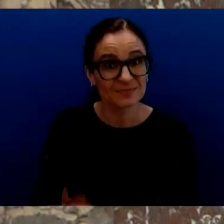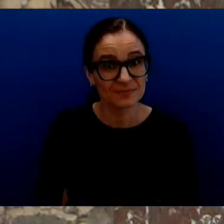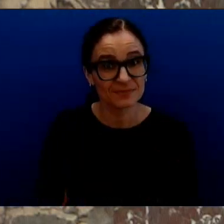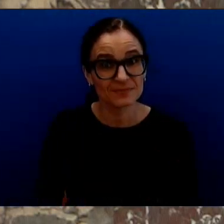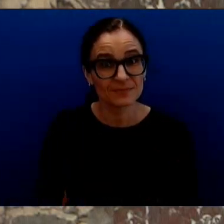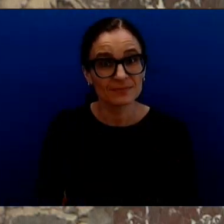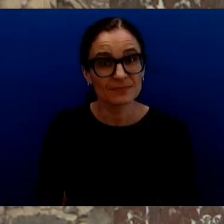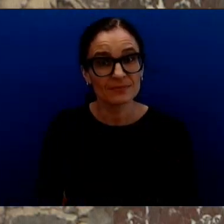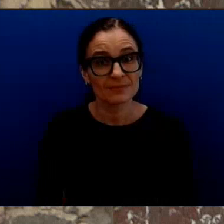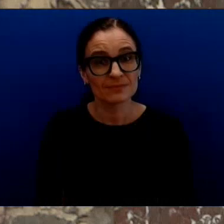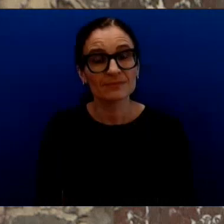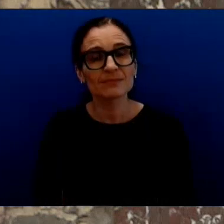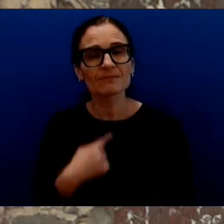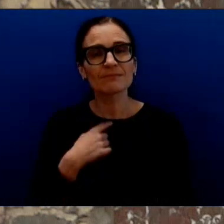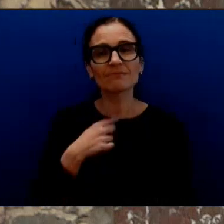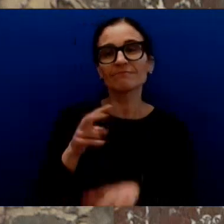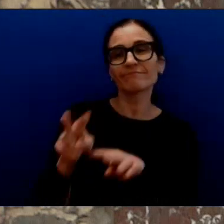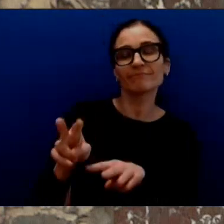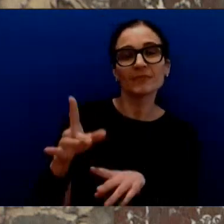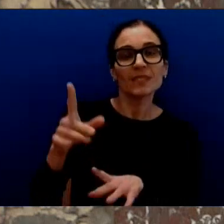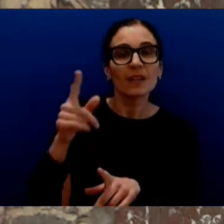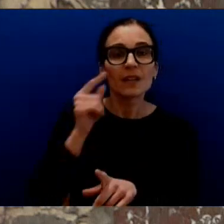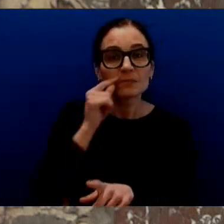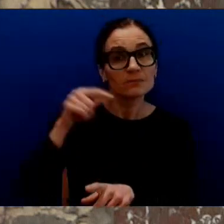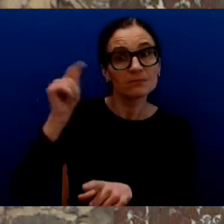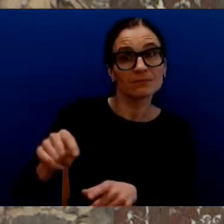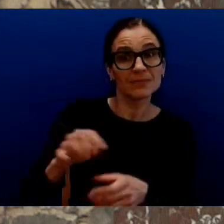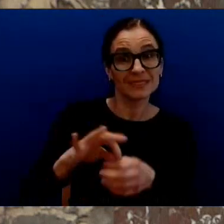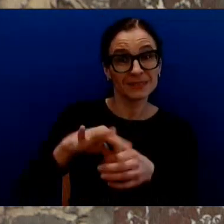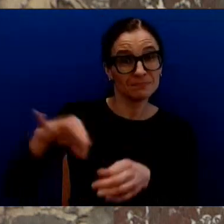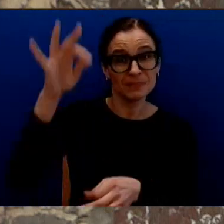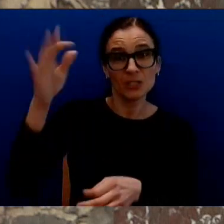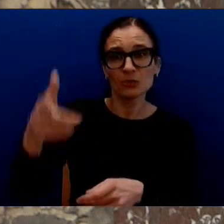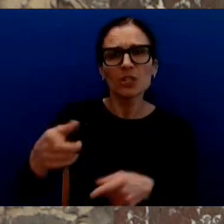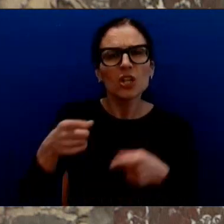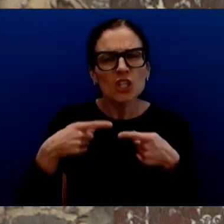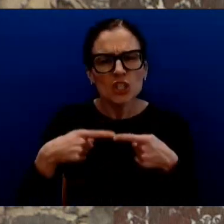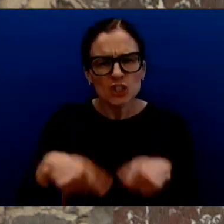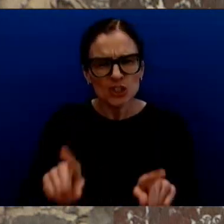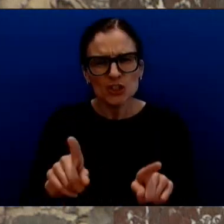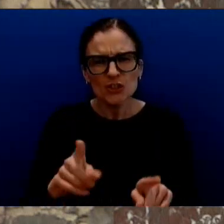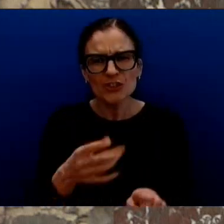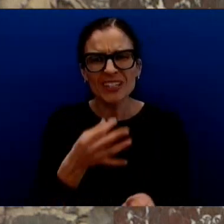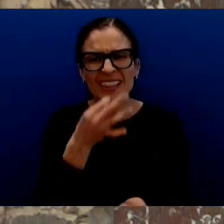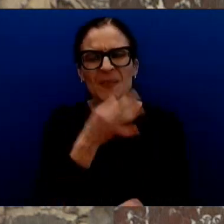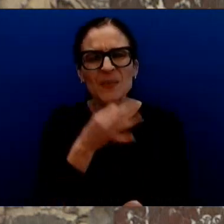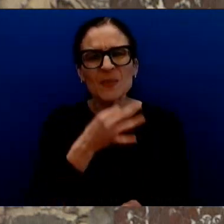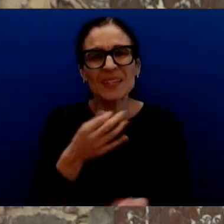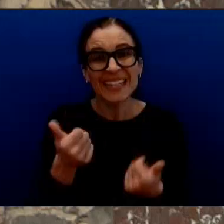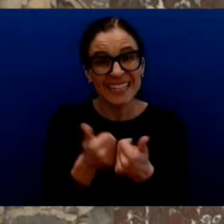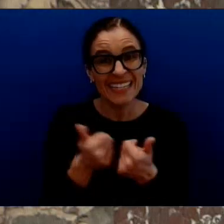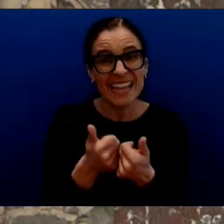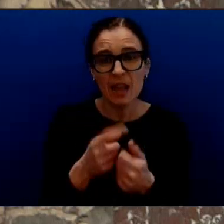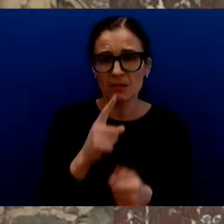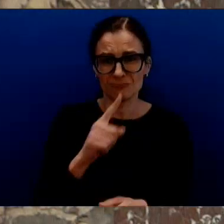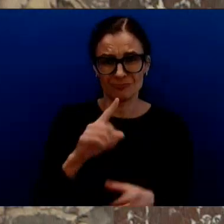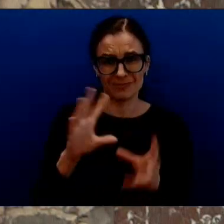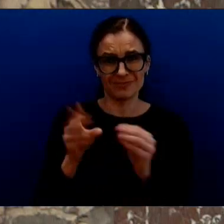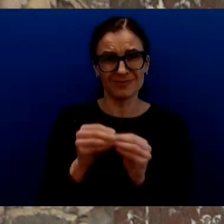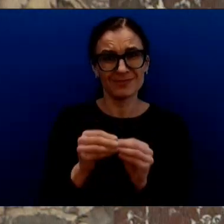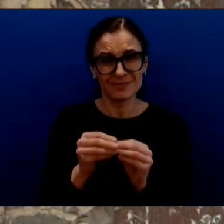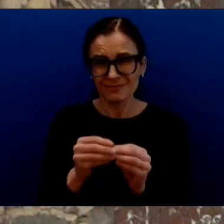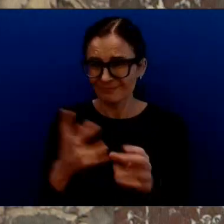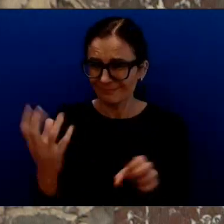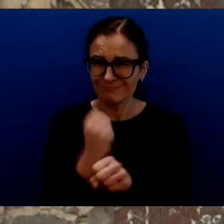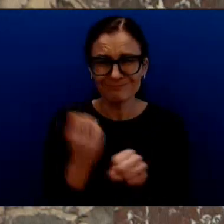Speaker, in Vancouver and Whistler. 35 resilient Ukrainian warriors competing, winning 30 medals, including 12 golds.